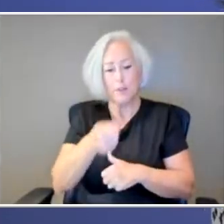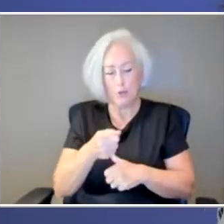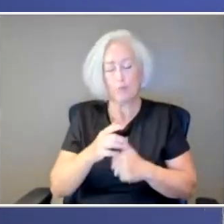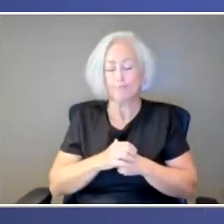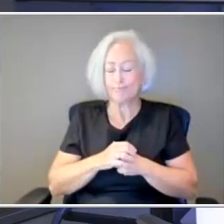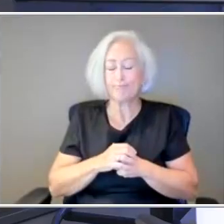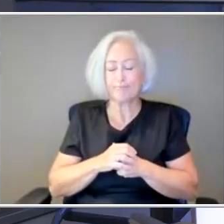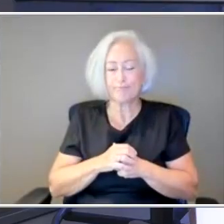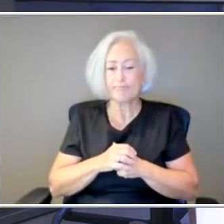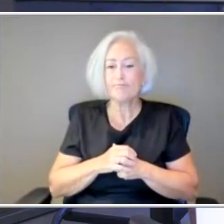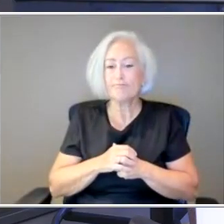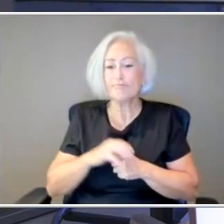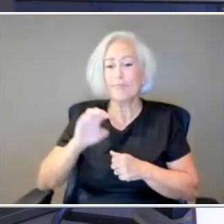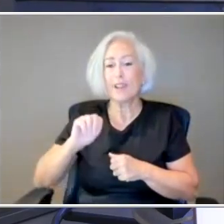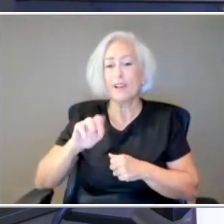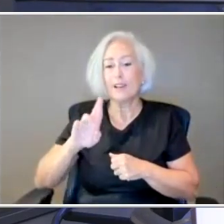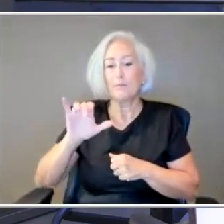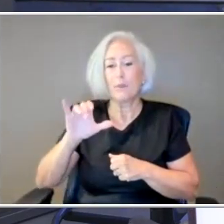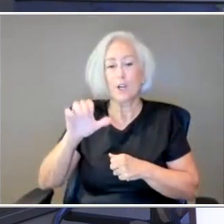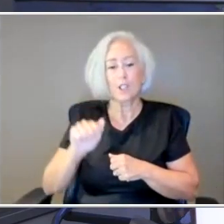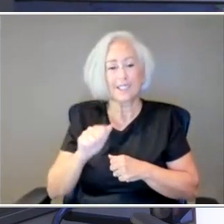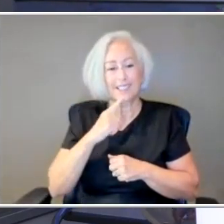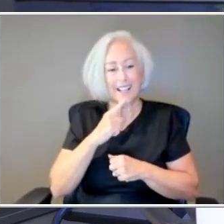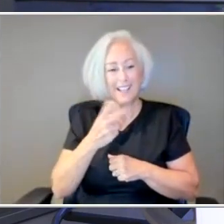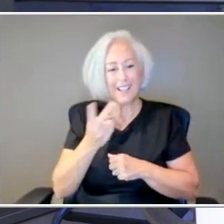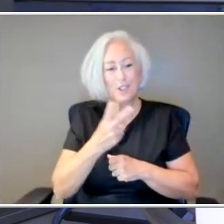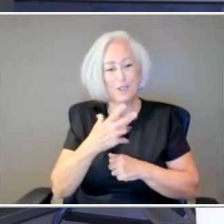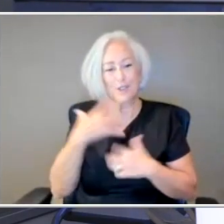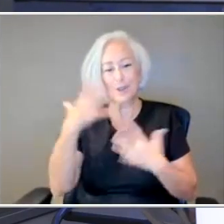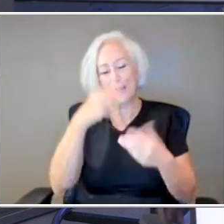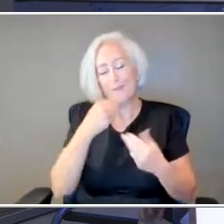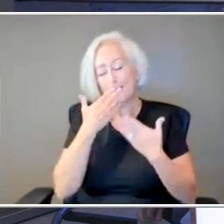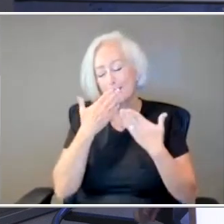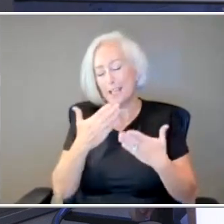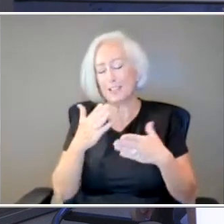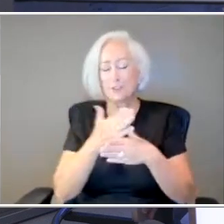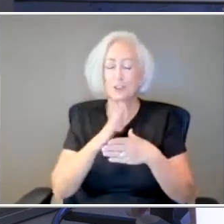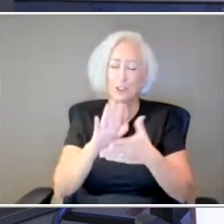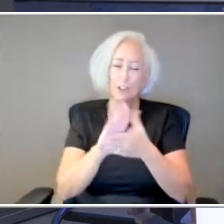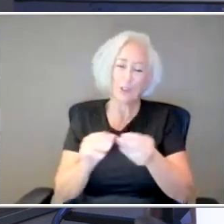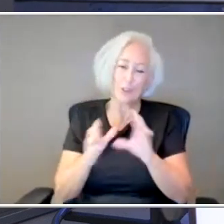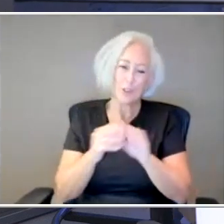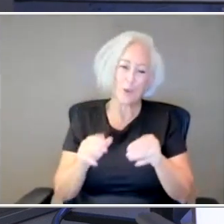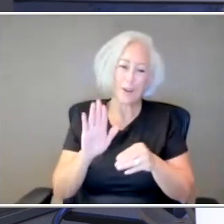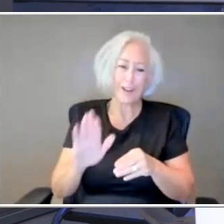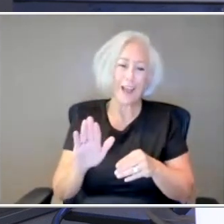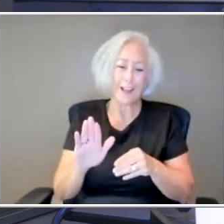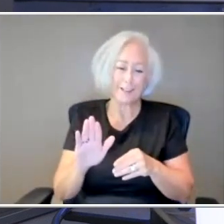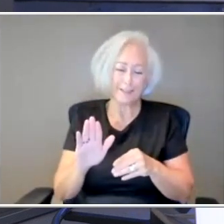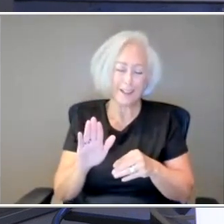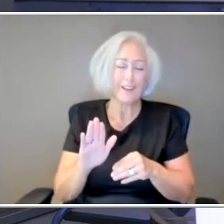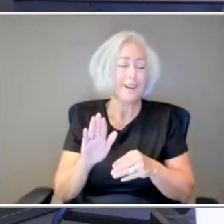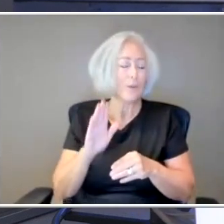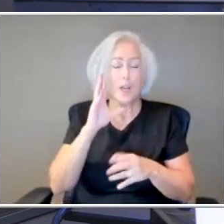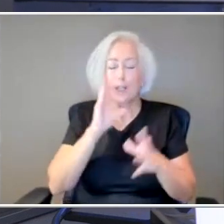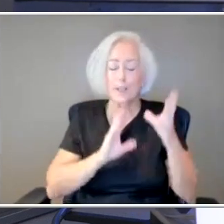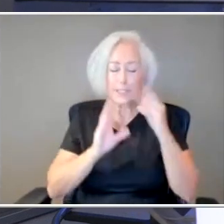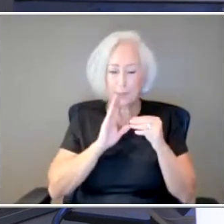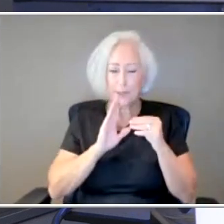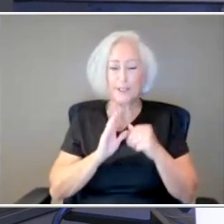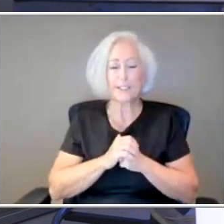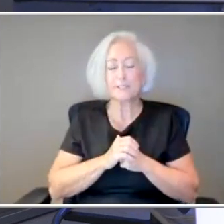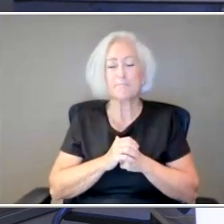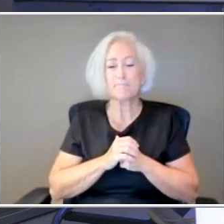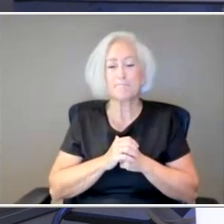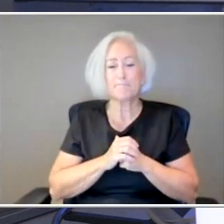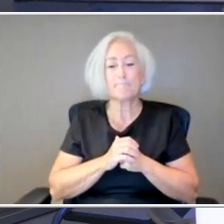Marcia says you both are so lovely. Thank you for sharing your stories and your insights as a result of your journeys. Can you share any thoughts with others who